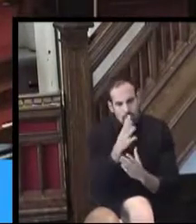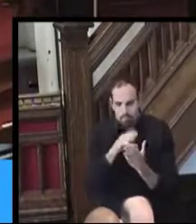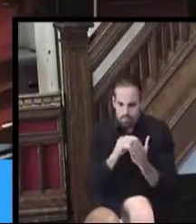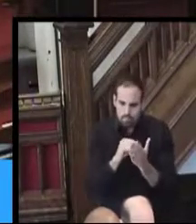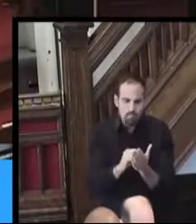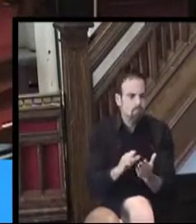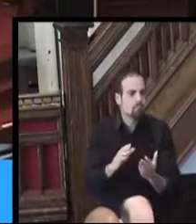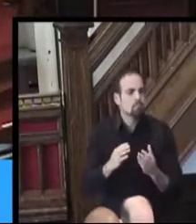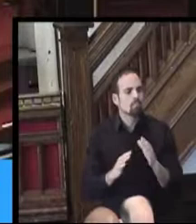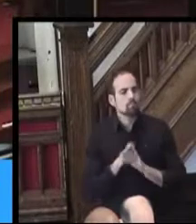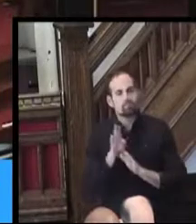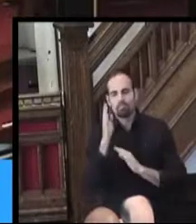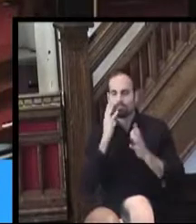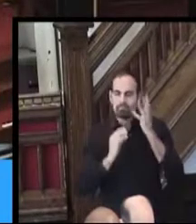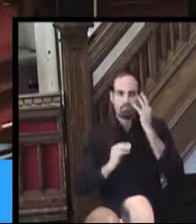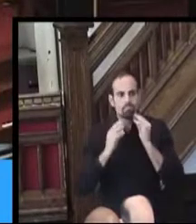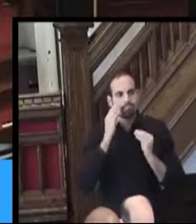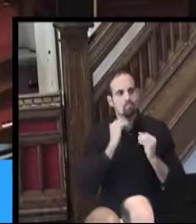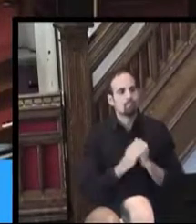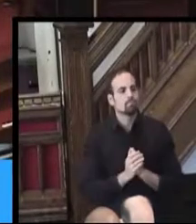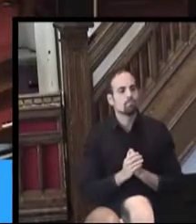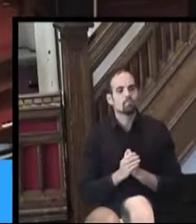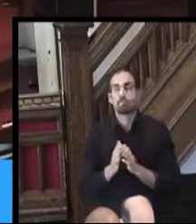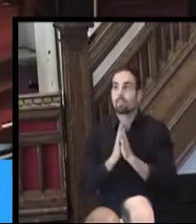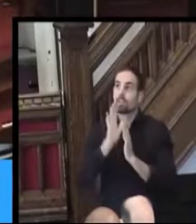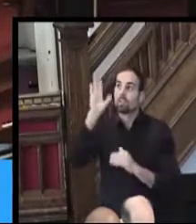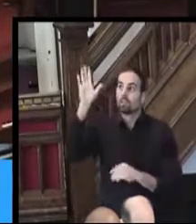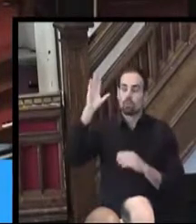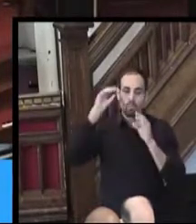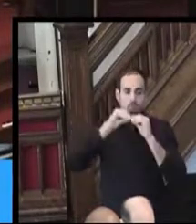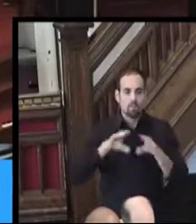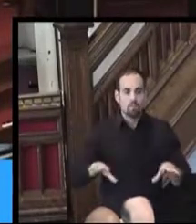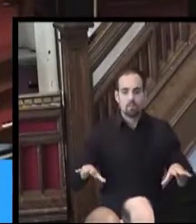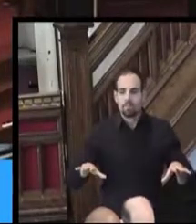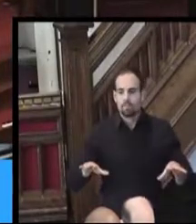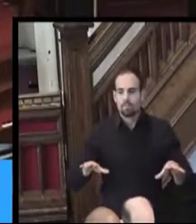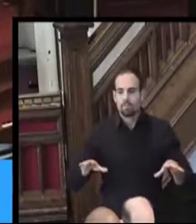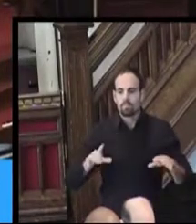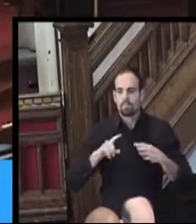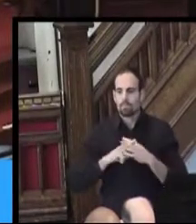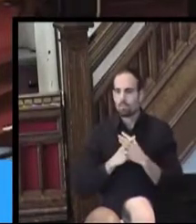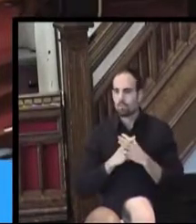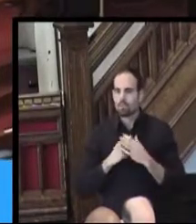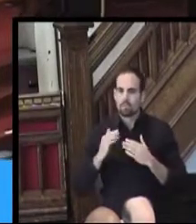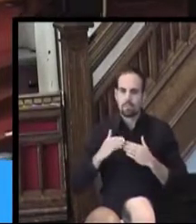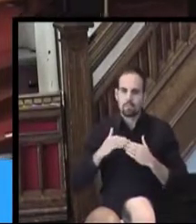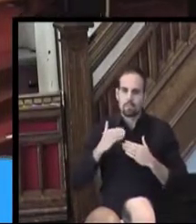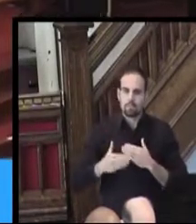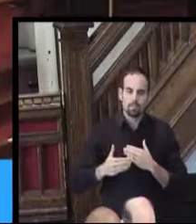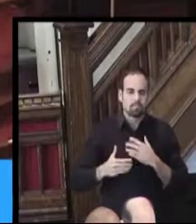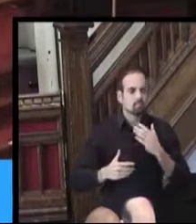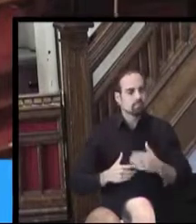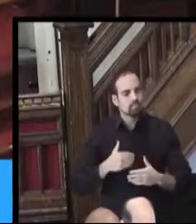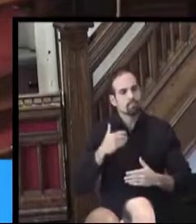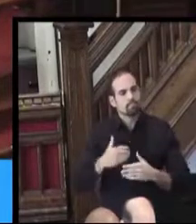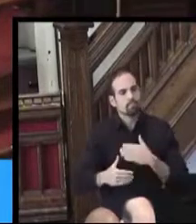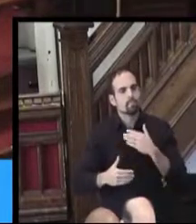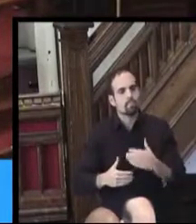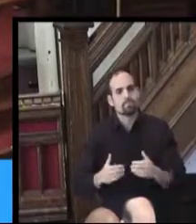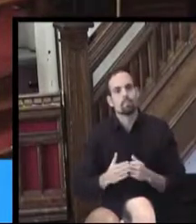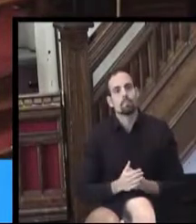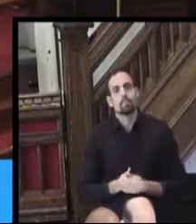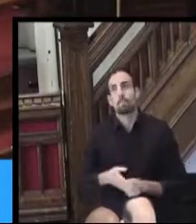ask your blessing as he prepares to take the next step on his journey. And God, we thank you for